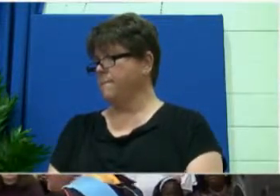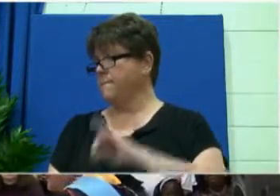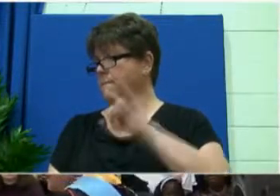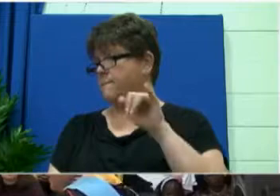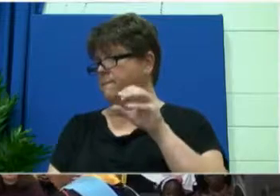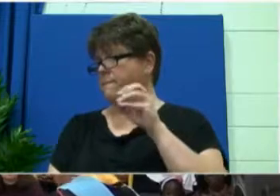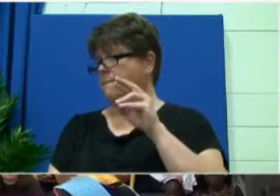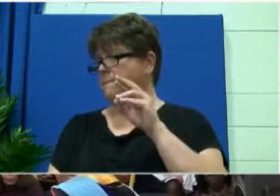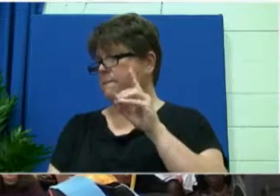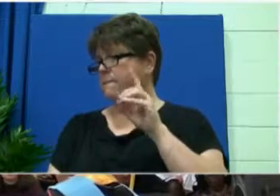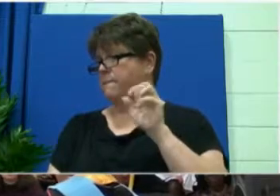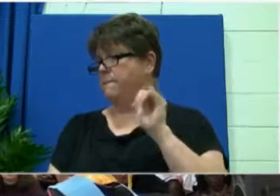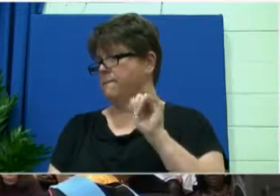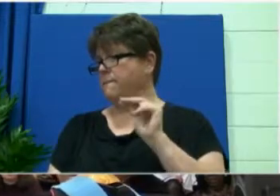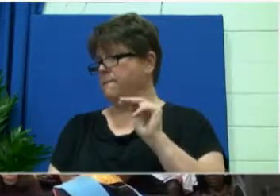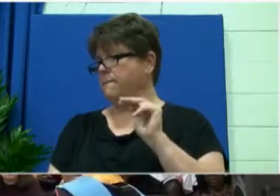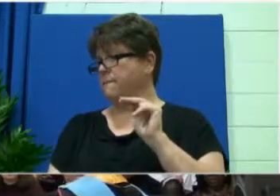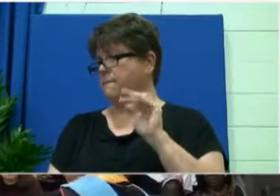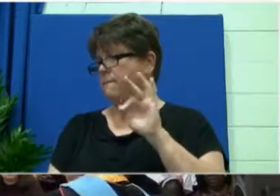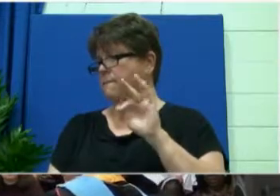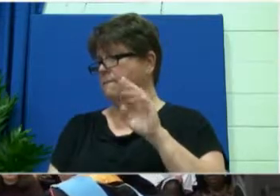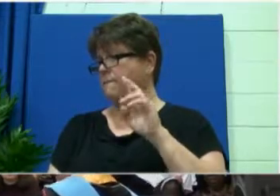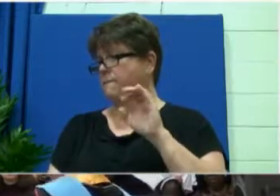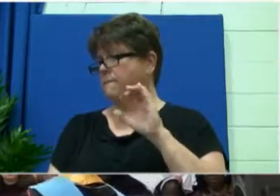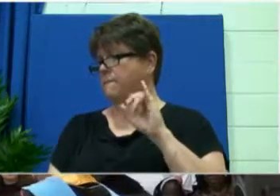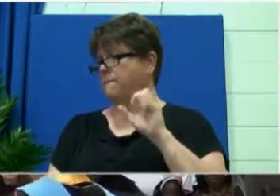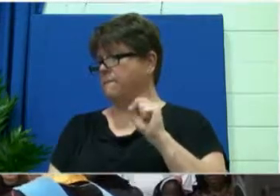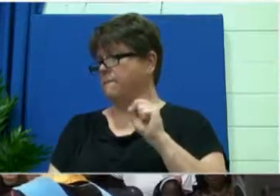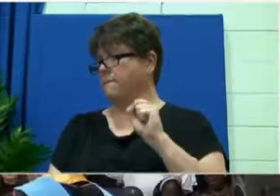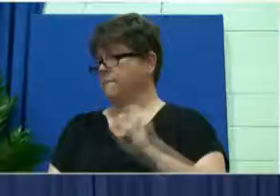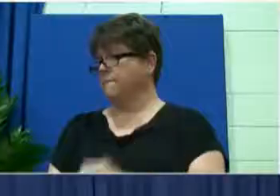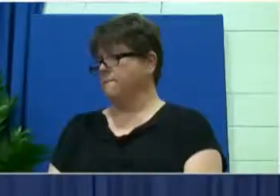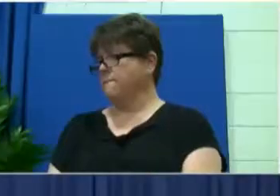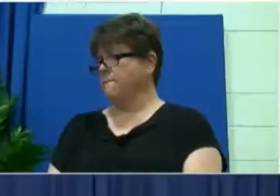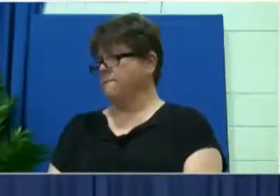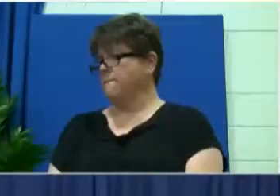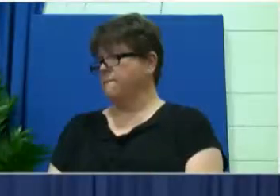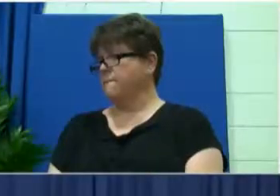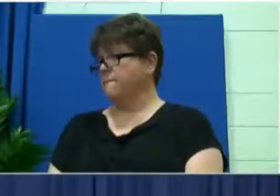Jordan Denise Francis, Associate in Arts.